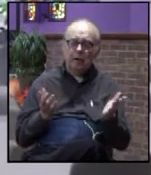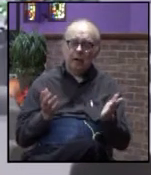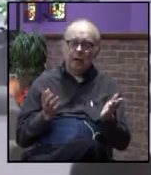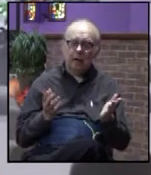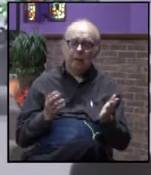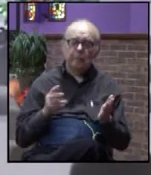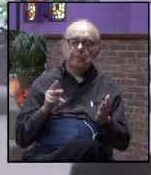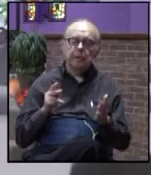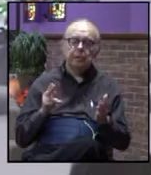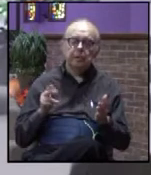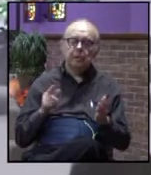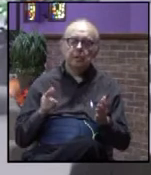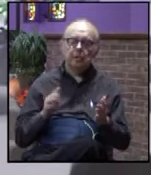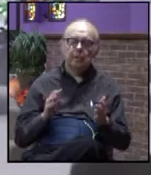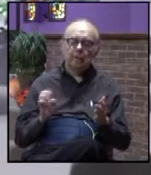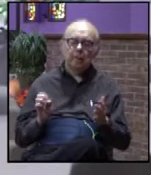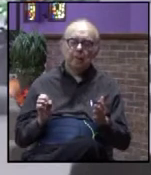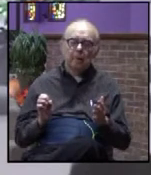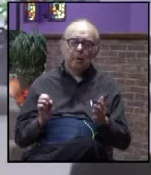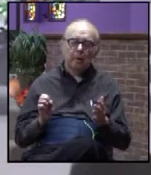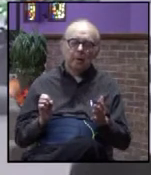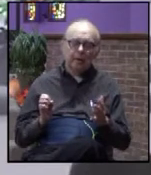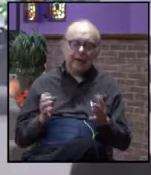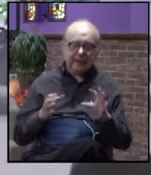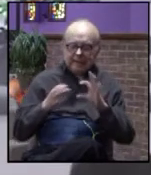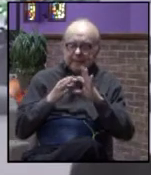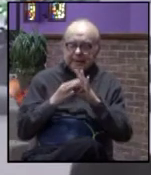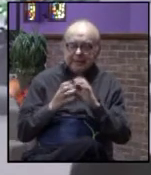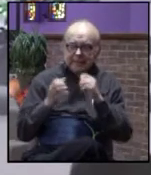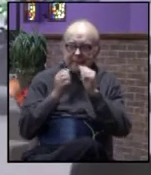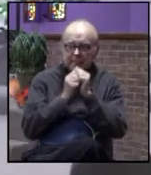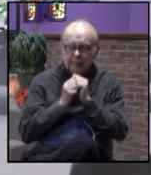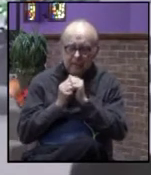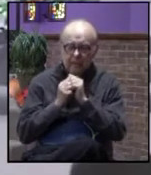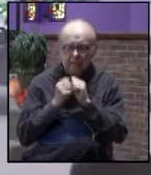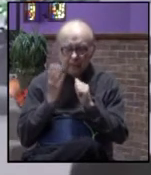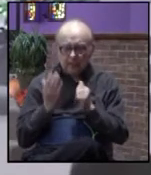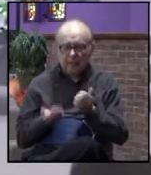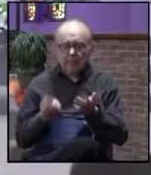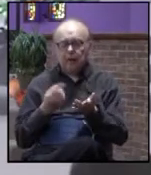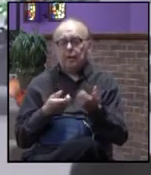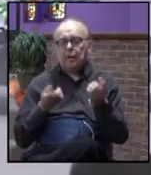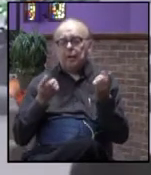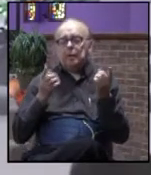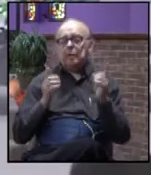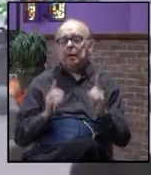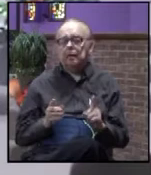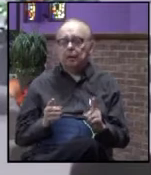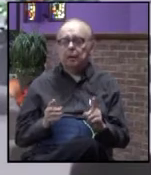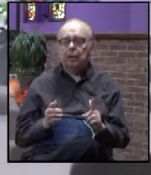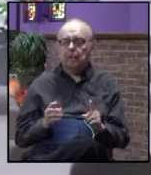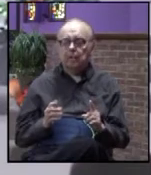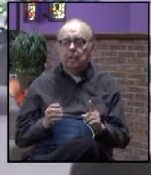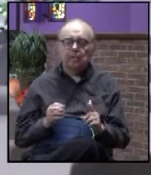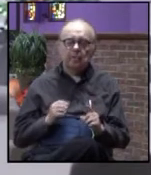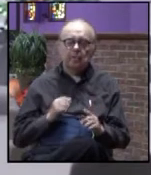puzzle, interlocking them together. So what it ends up doing is